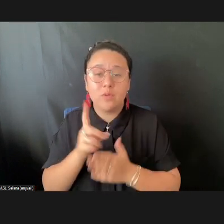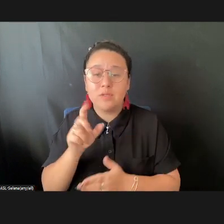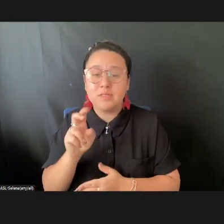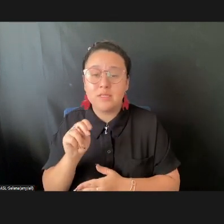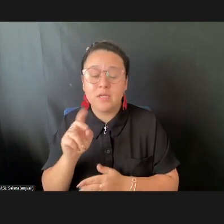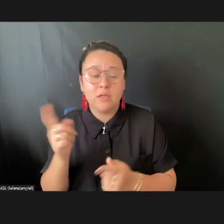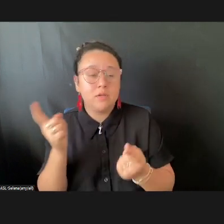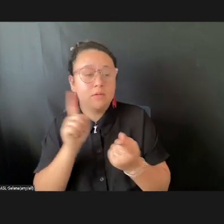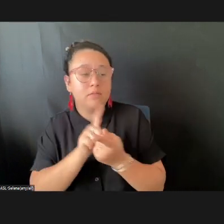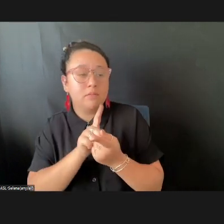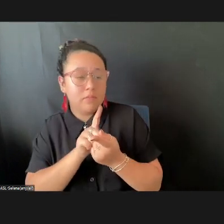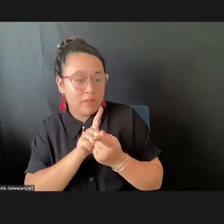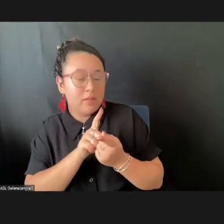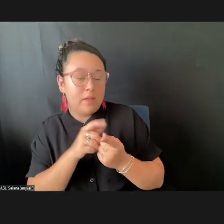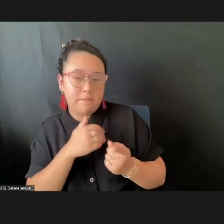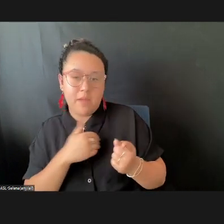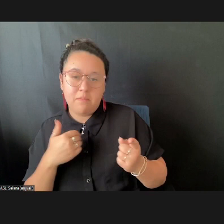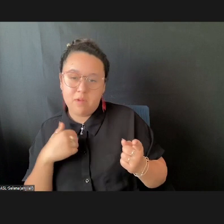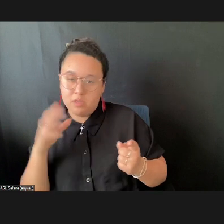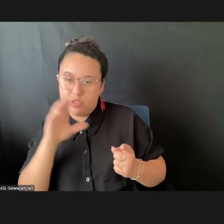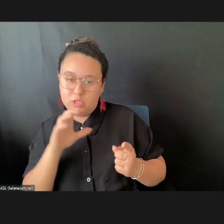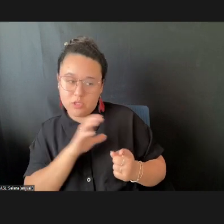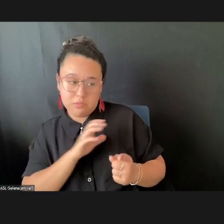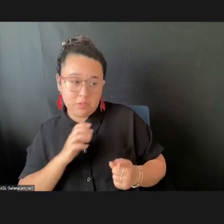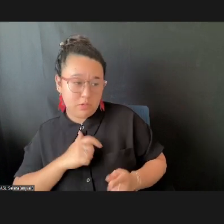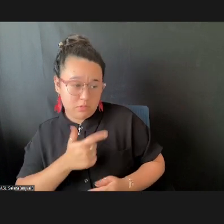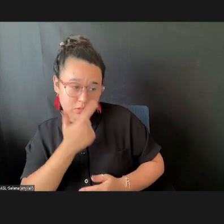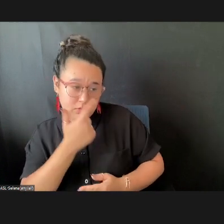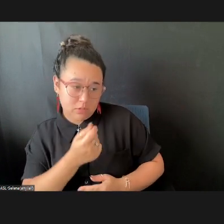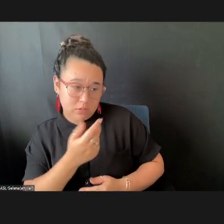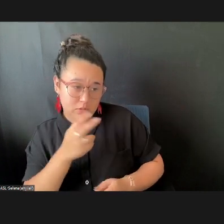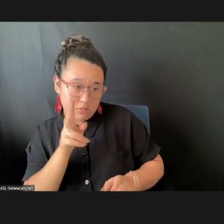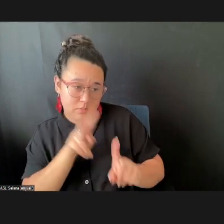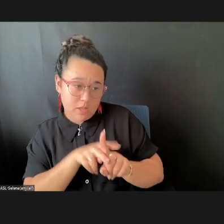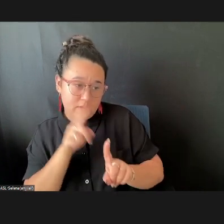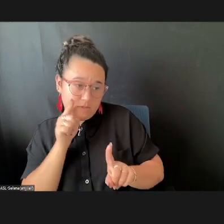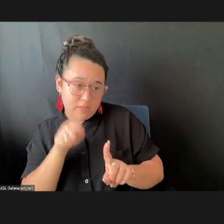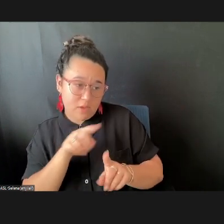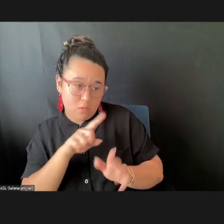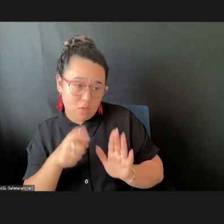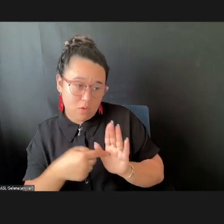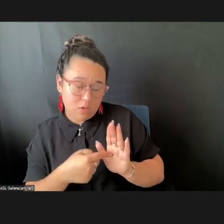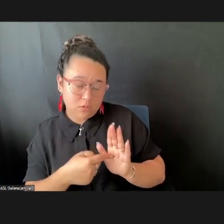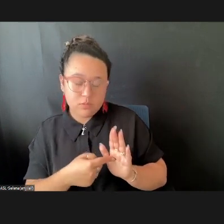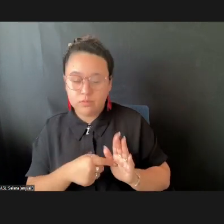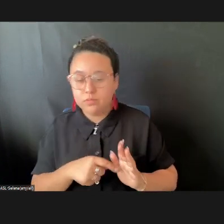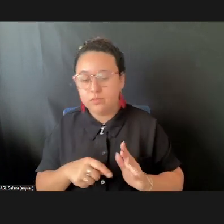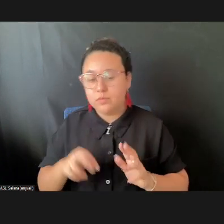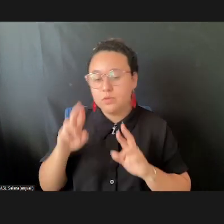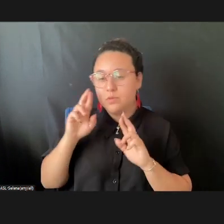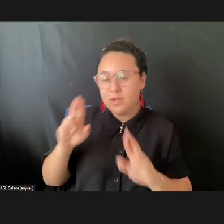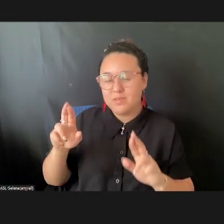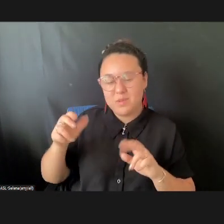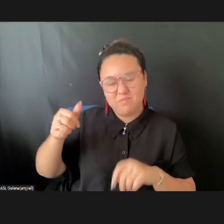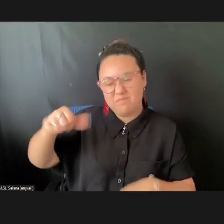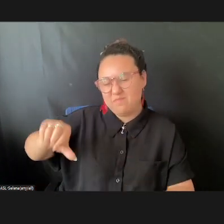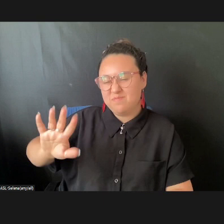of the search committee to know if she might be interested in applying. She respectfully